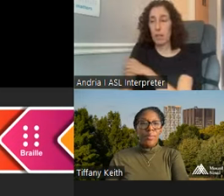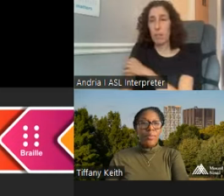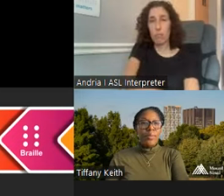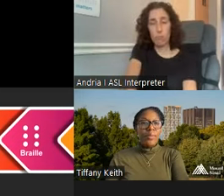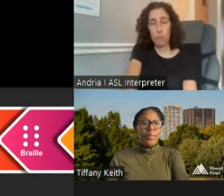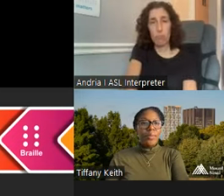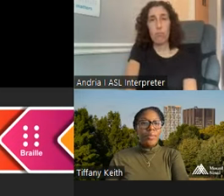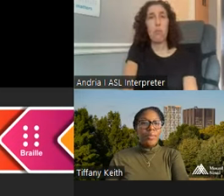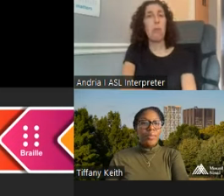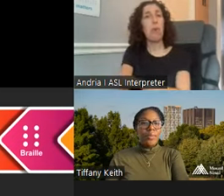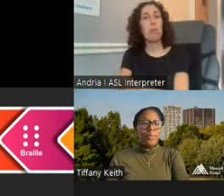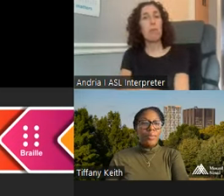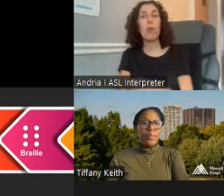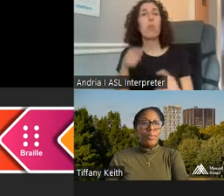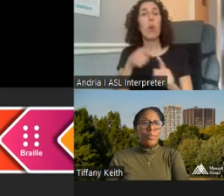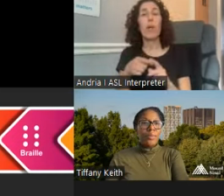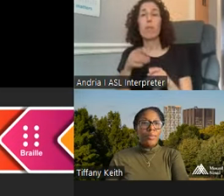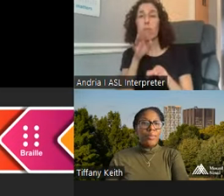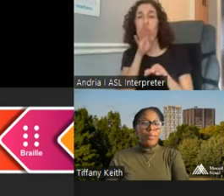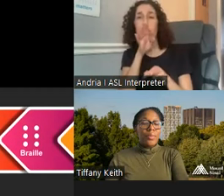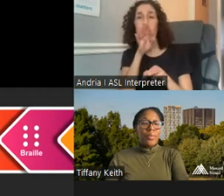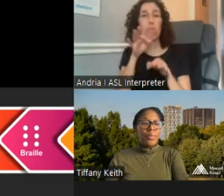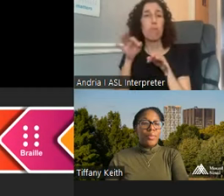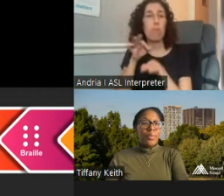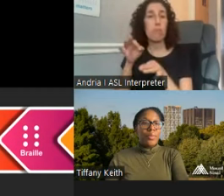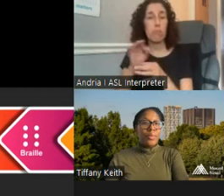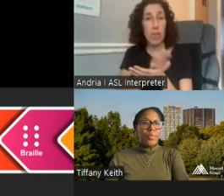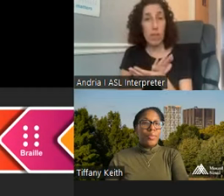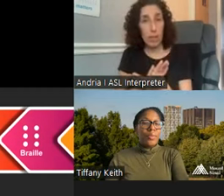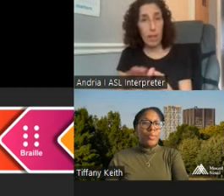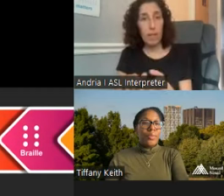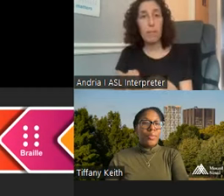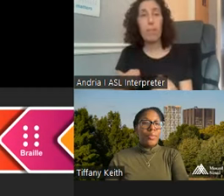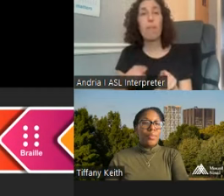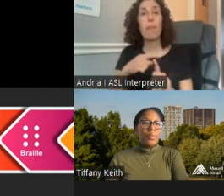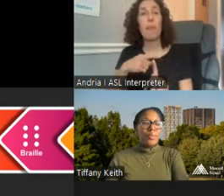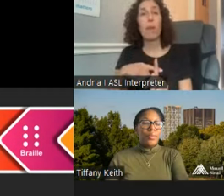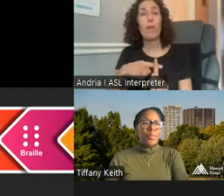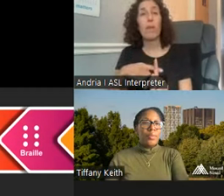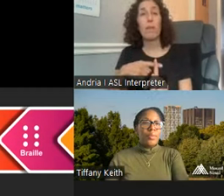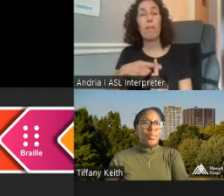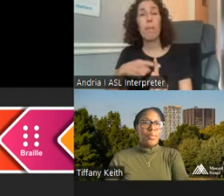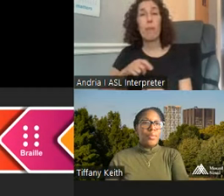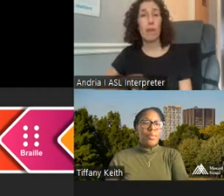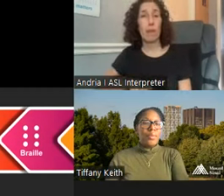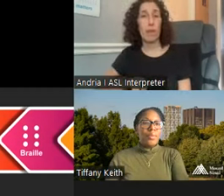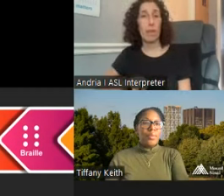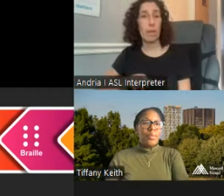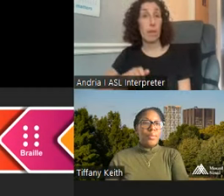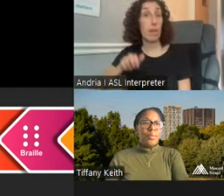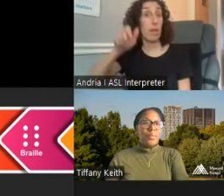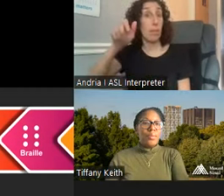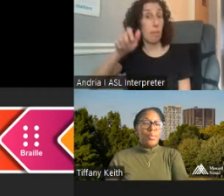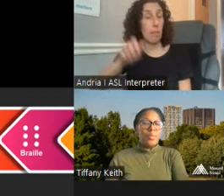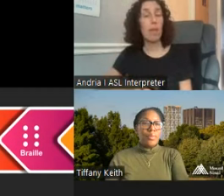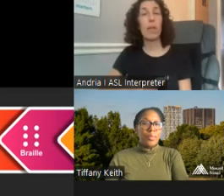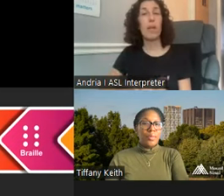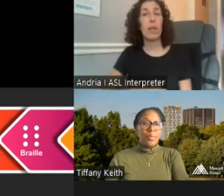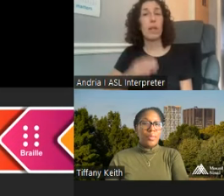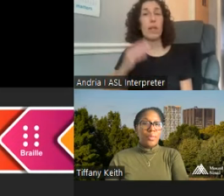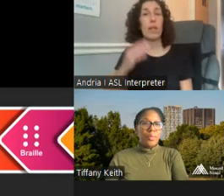And then if you come to some steps, you want to make sure to announce that you're coming to steps and then indicate which direction they are heading in. So